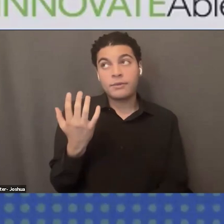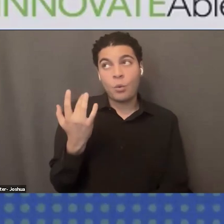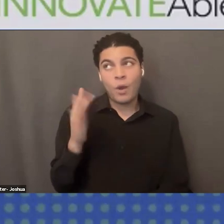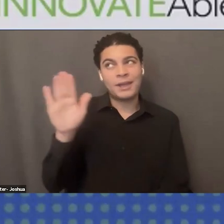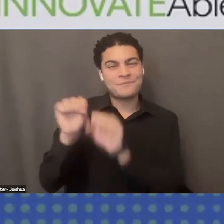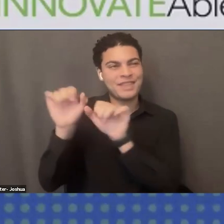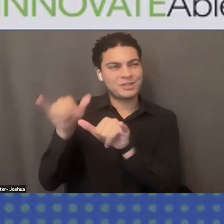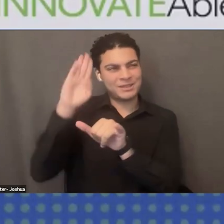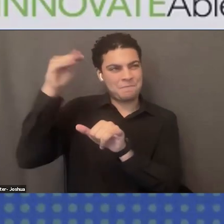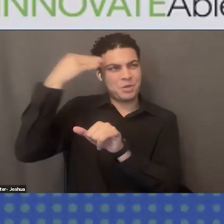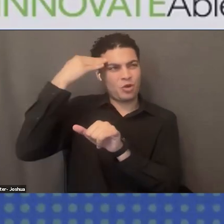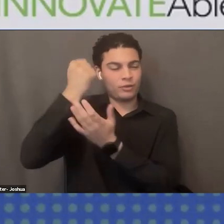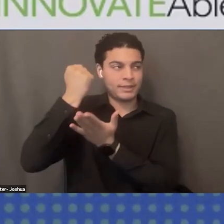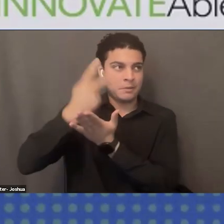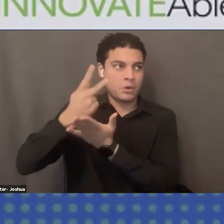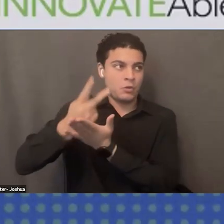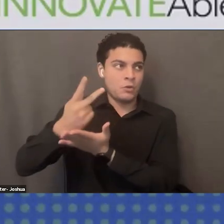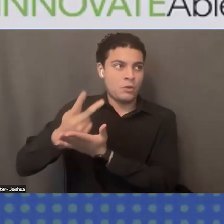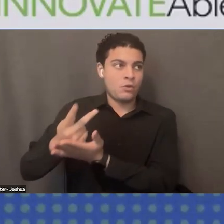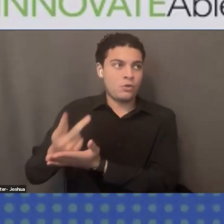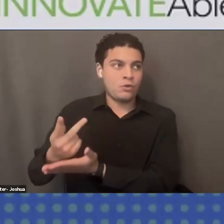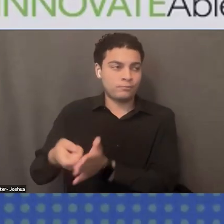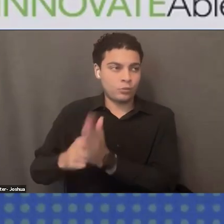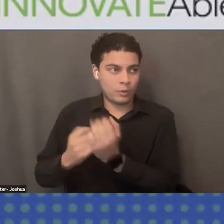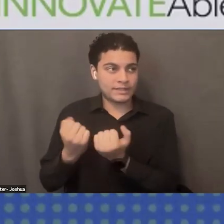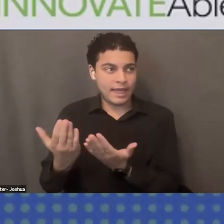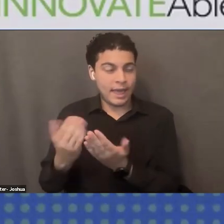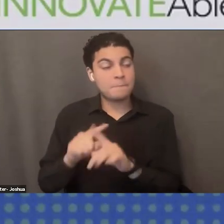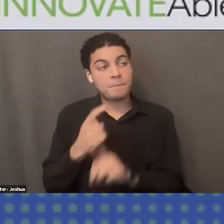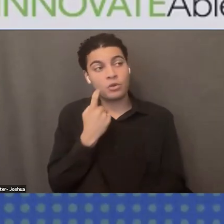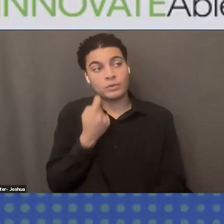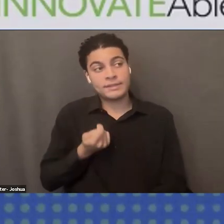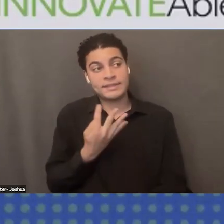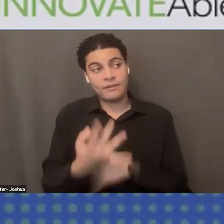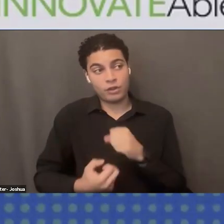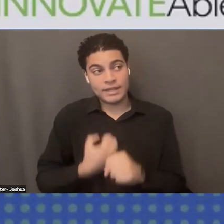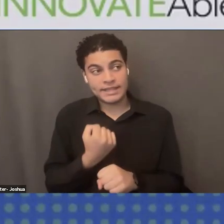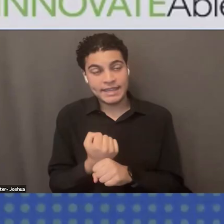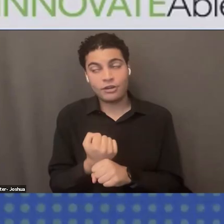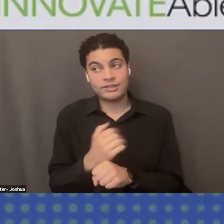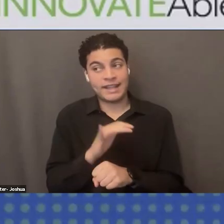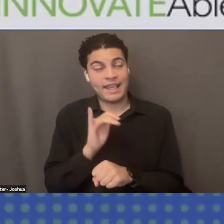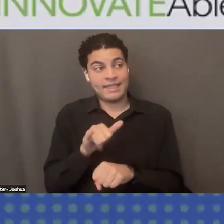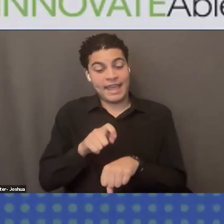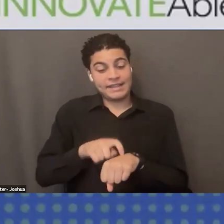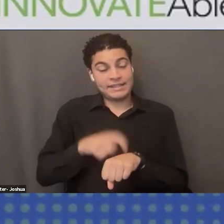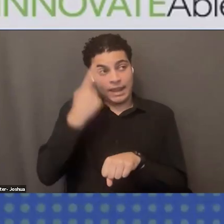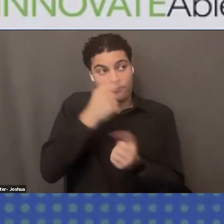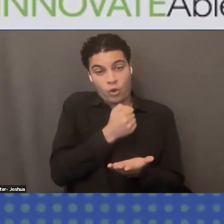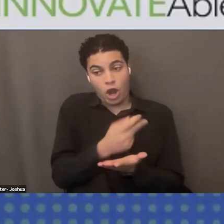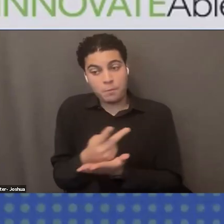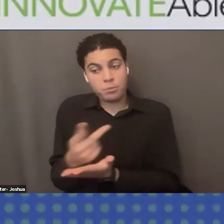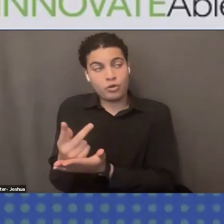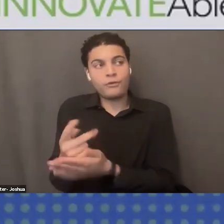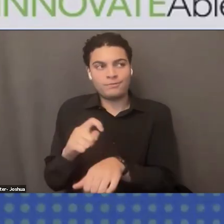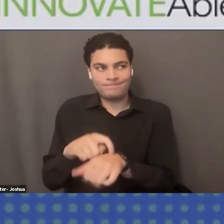want to say that for the past couple of years, the turnaround time has decreased because